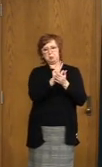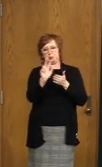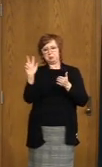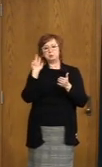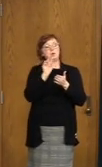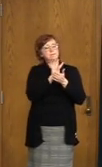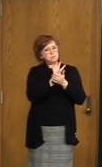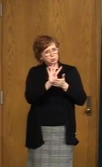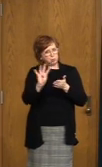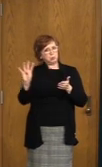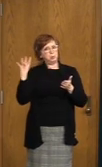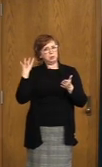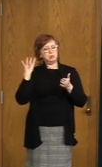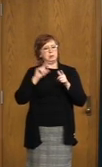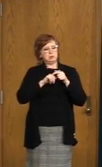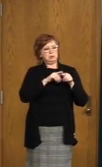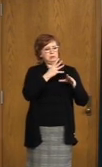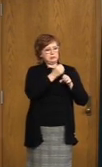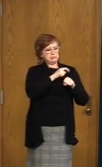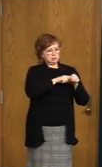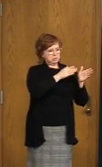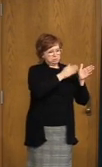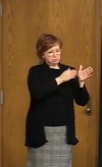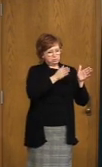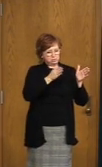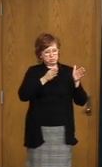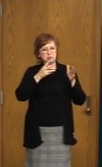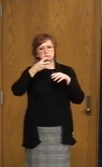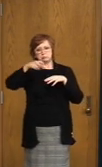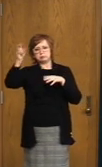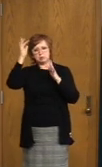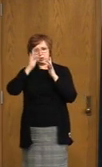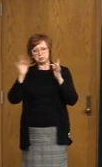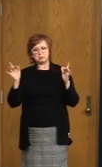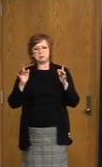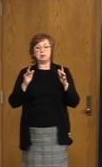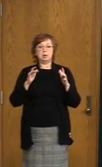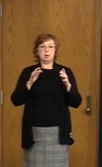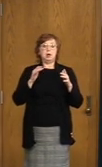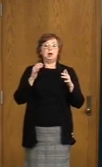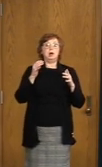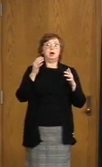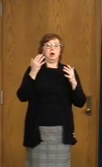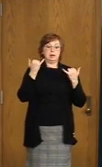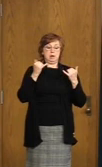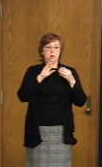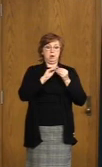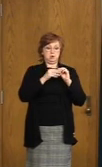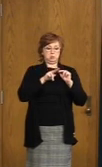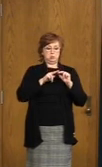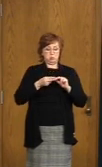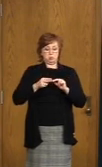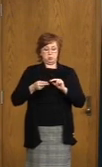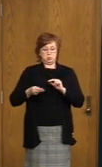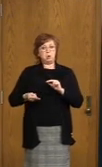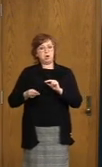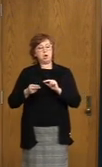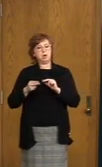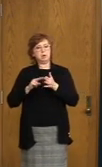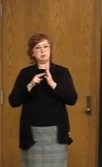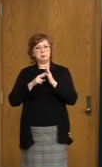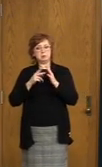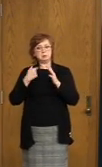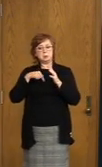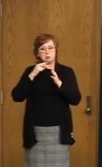I think it's really important that we are seeing a steady decline in our case numbers. All the indicators